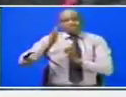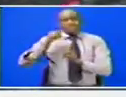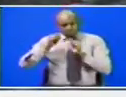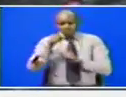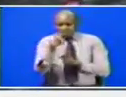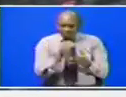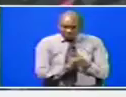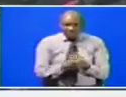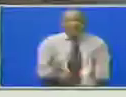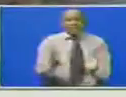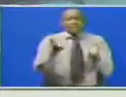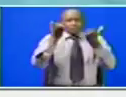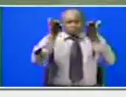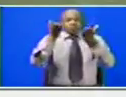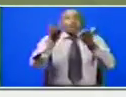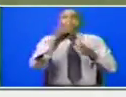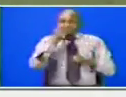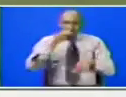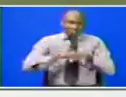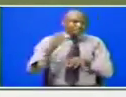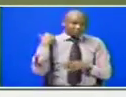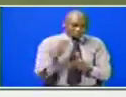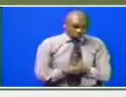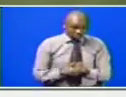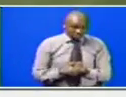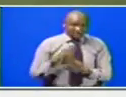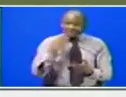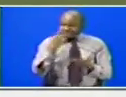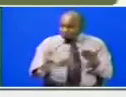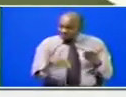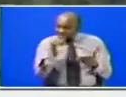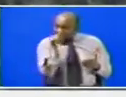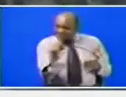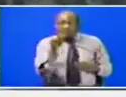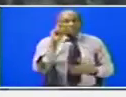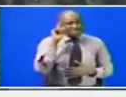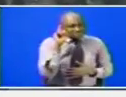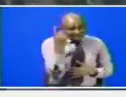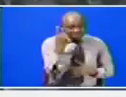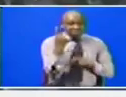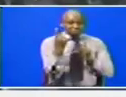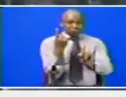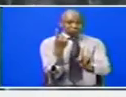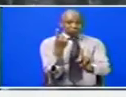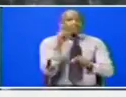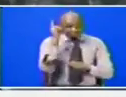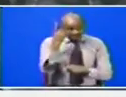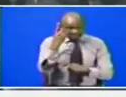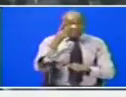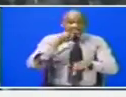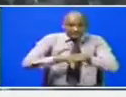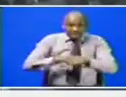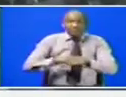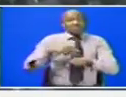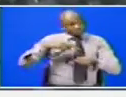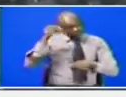sport more higher than it was before. I can say that it was the first one. Our first kids went